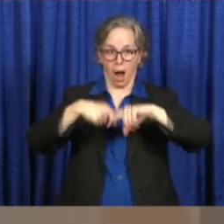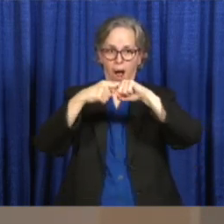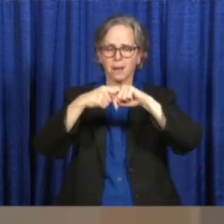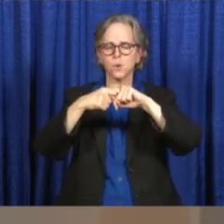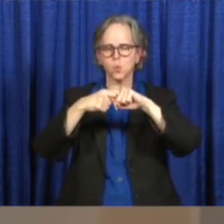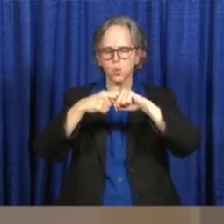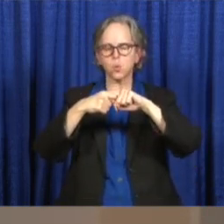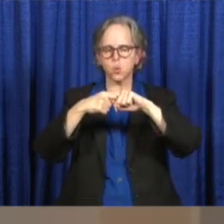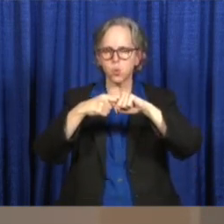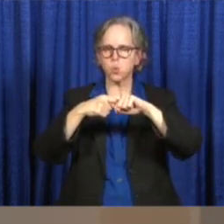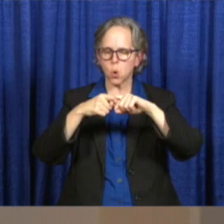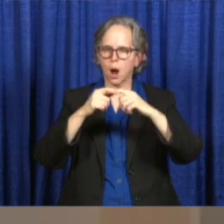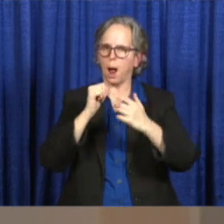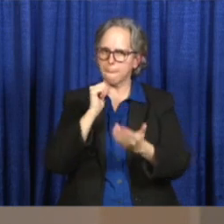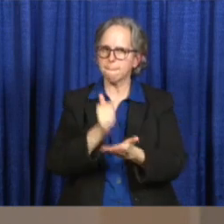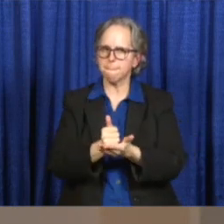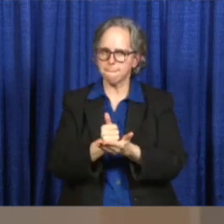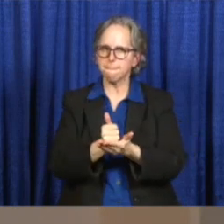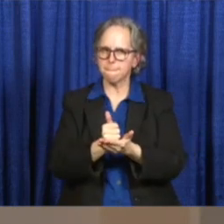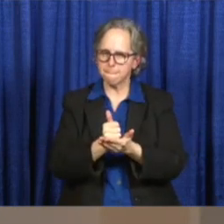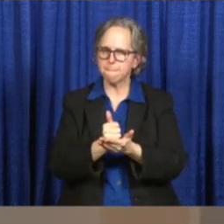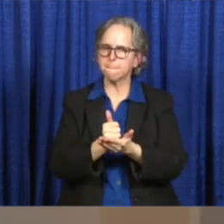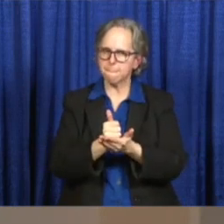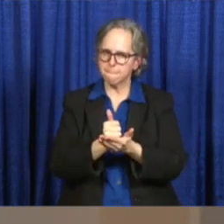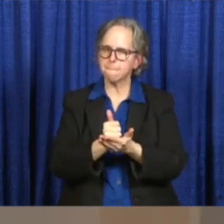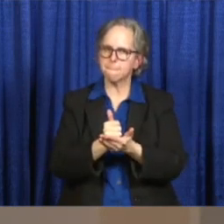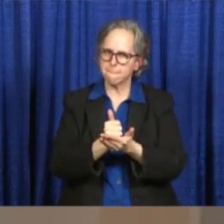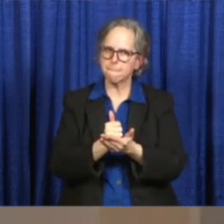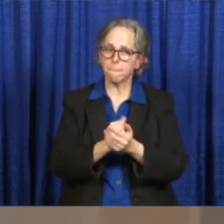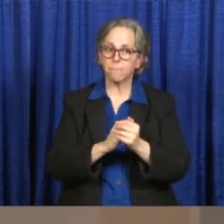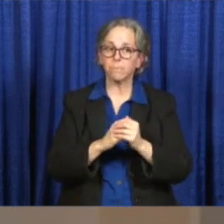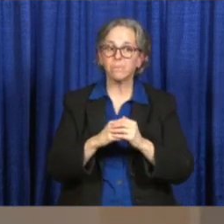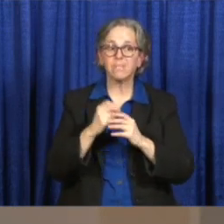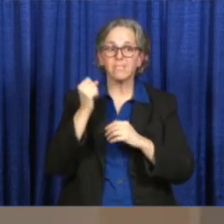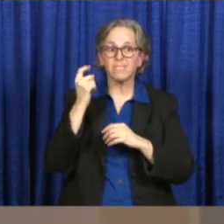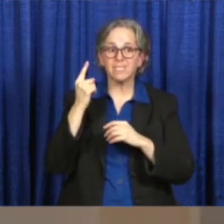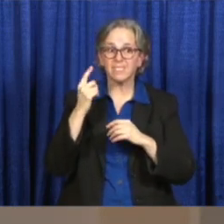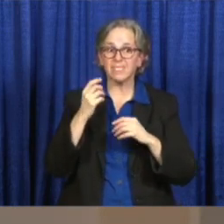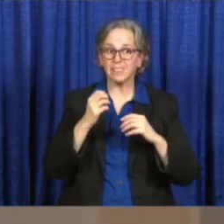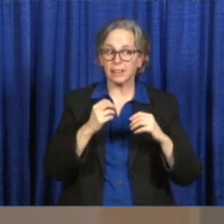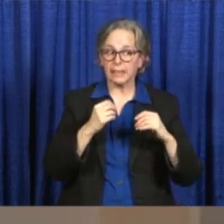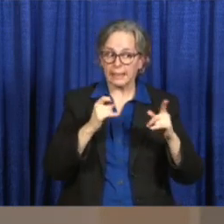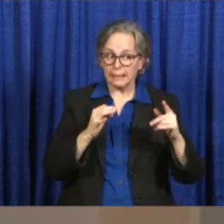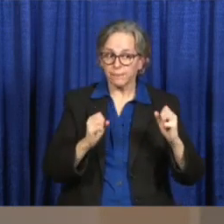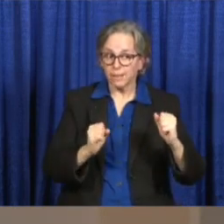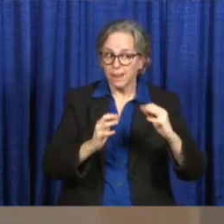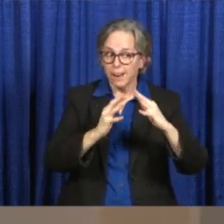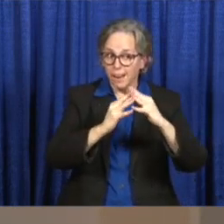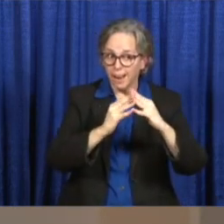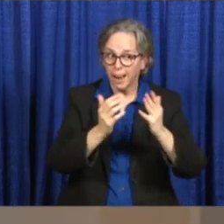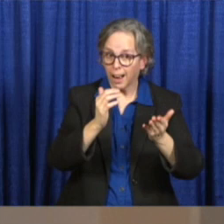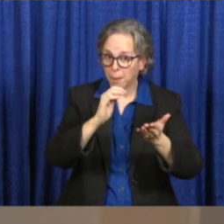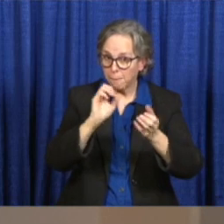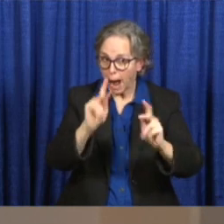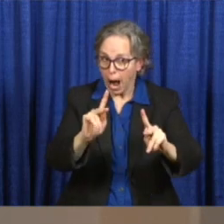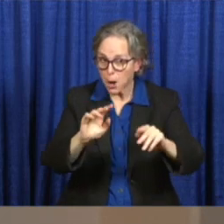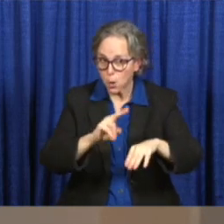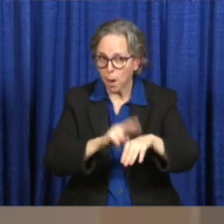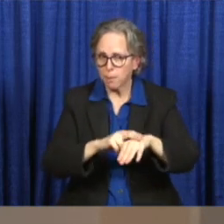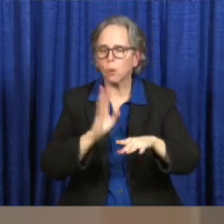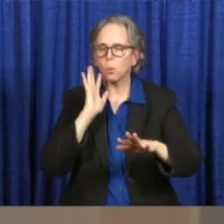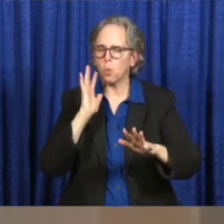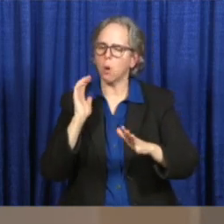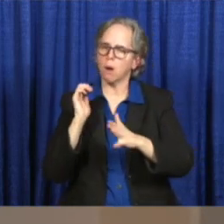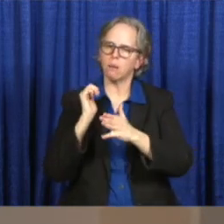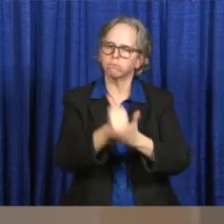huge impact on what happens when we try to restart things. It is so very important that we do this. I think that